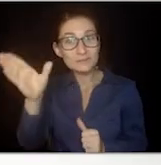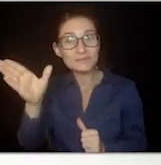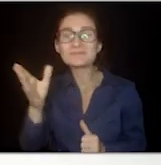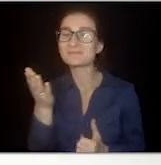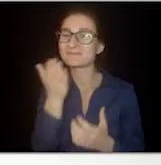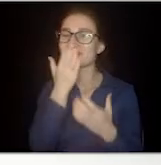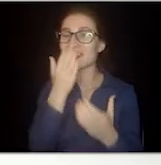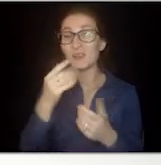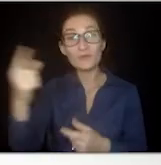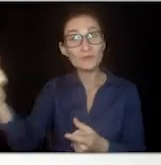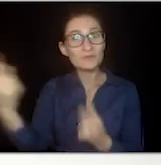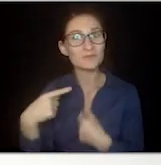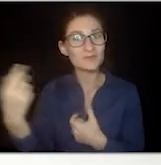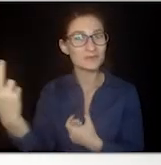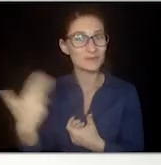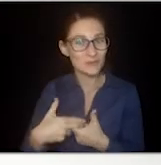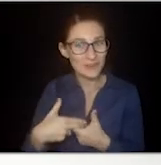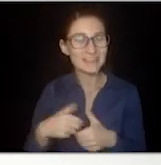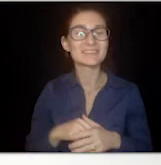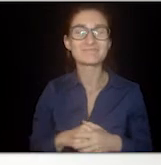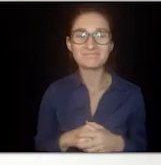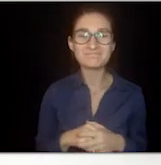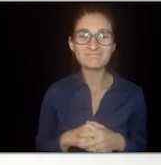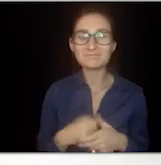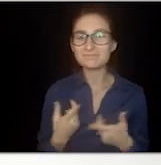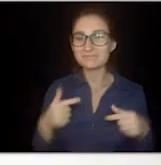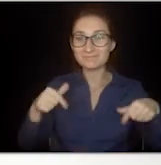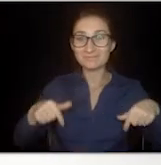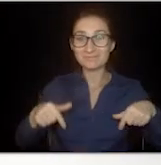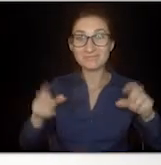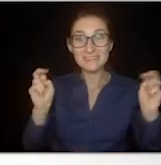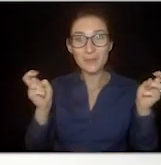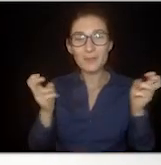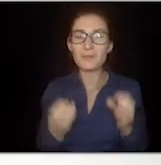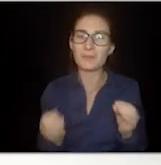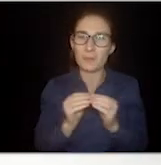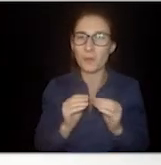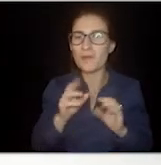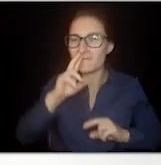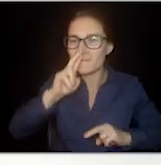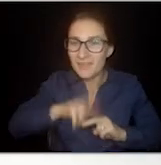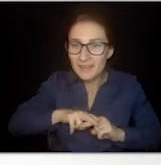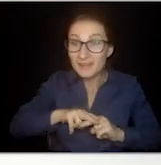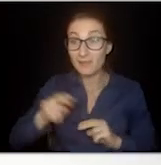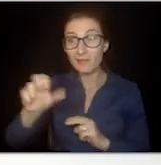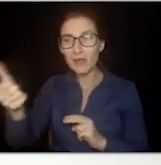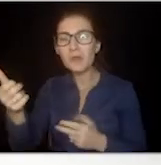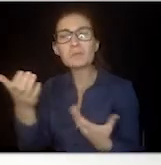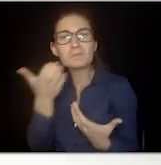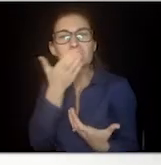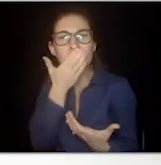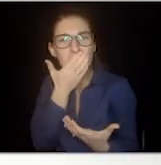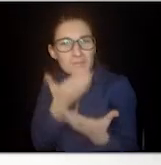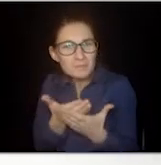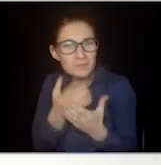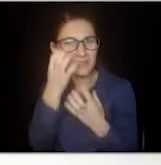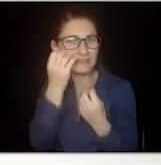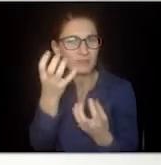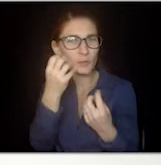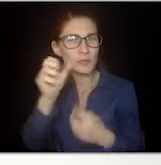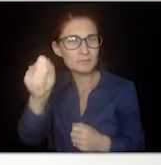for joining us again. We're so excited. This was a lot more fun. The other one was good information, and it's